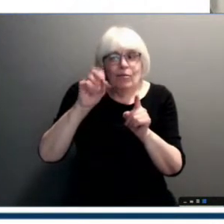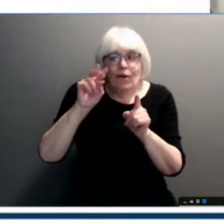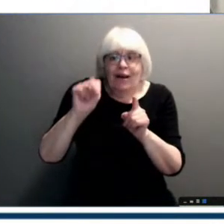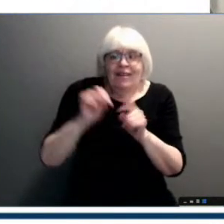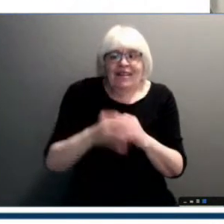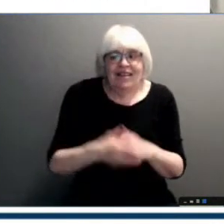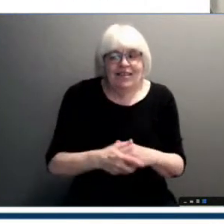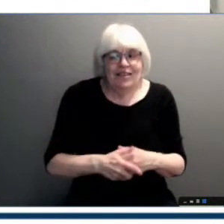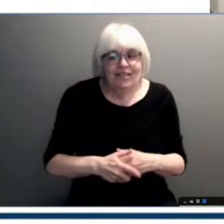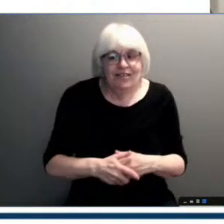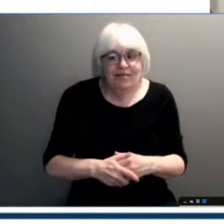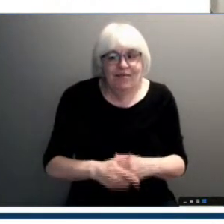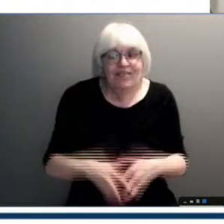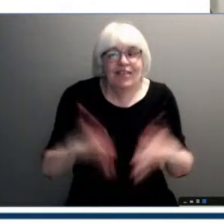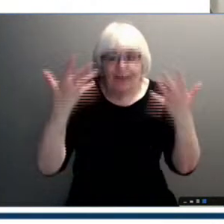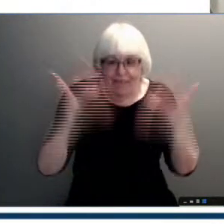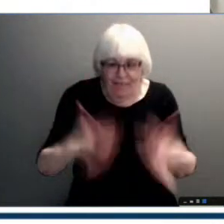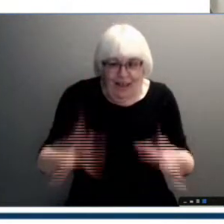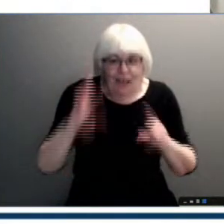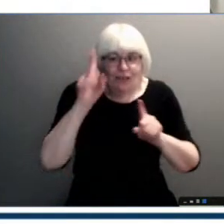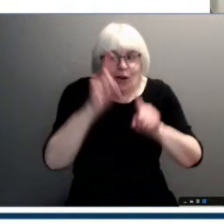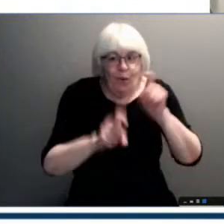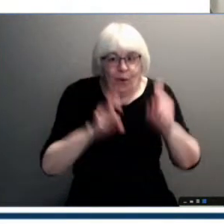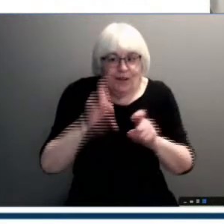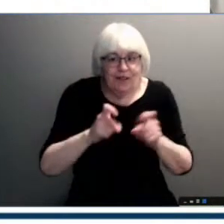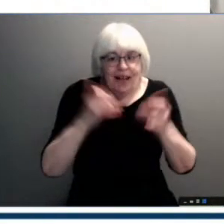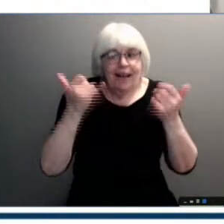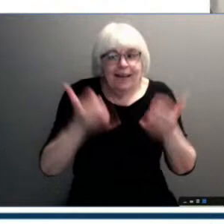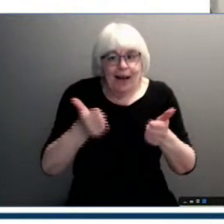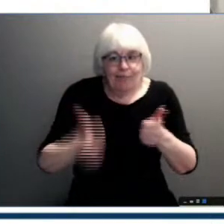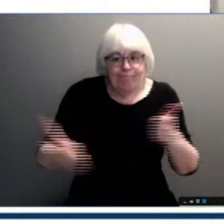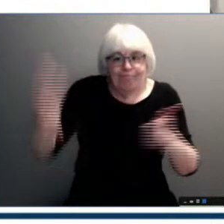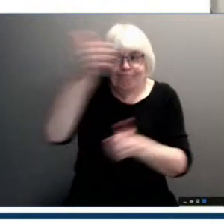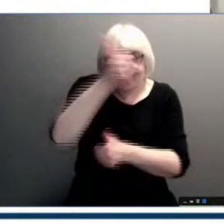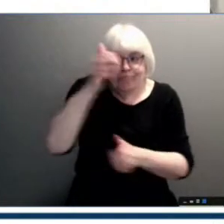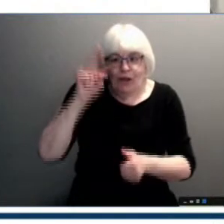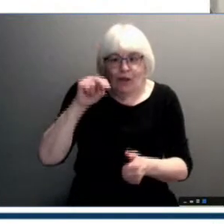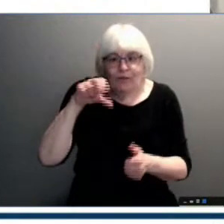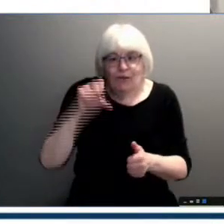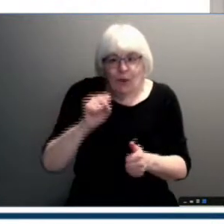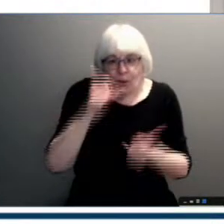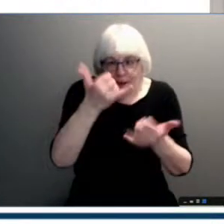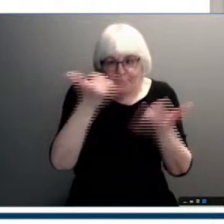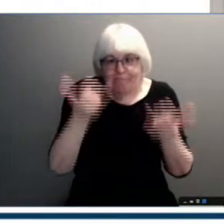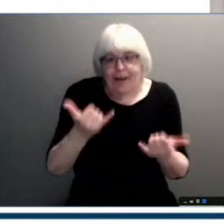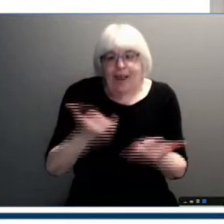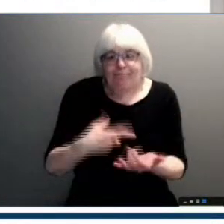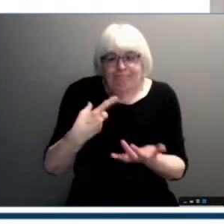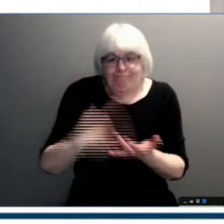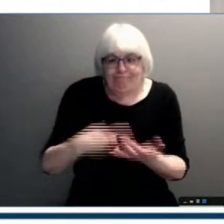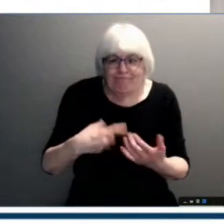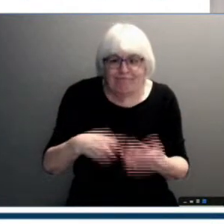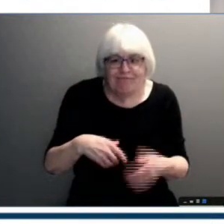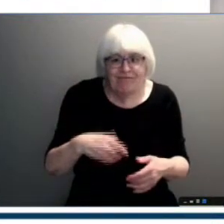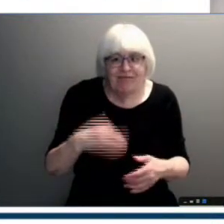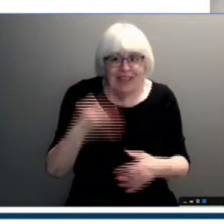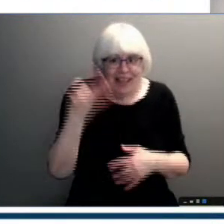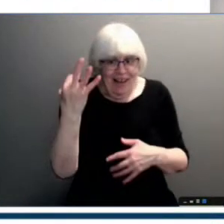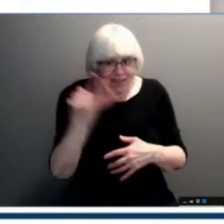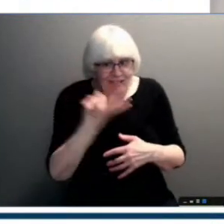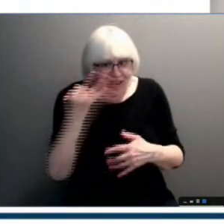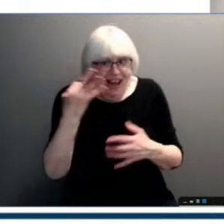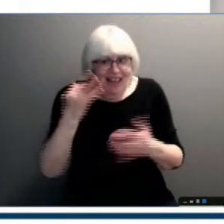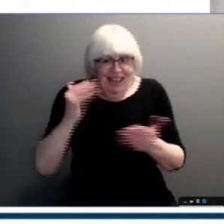Tina. Thank you, Dr. Strang. It's not supposed to feel like this on the Friday before Christmas, but as we enter the holiday season,